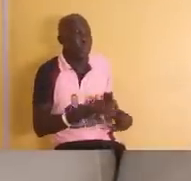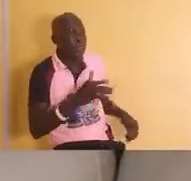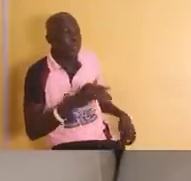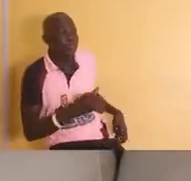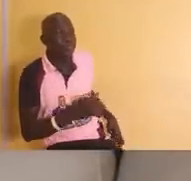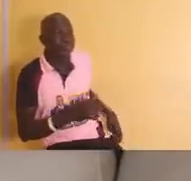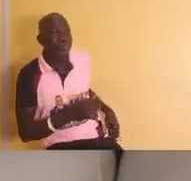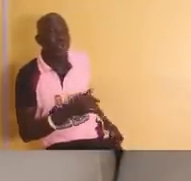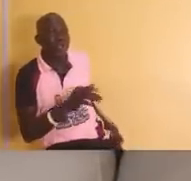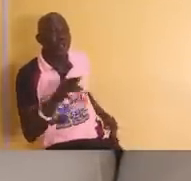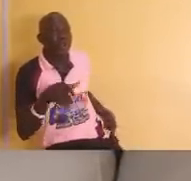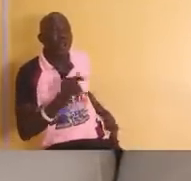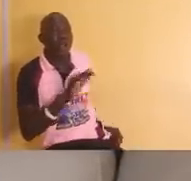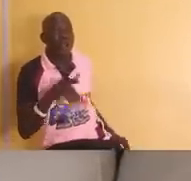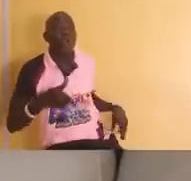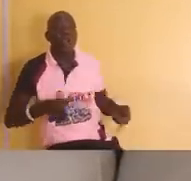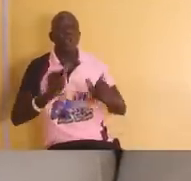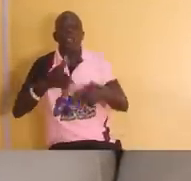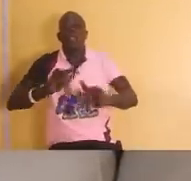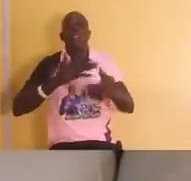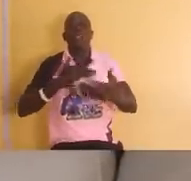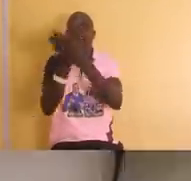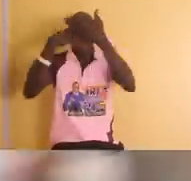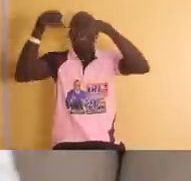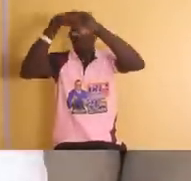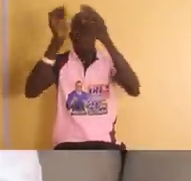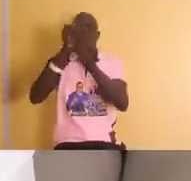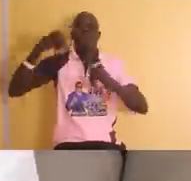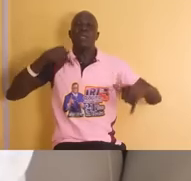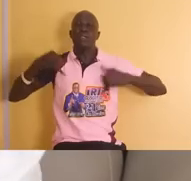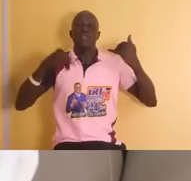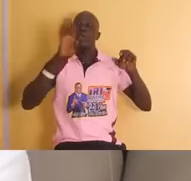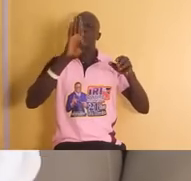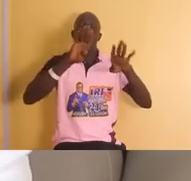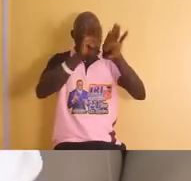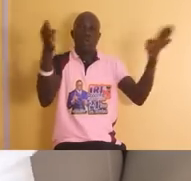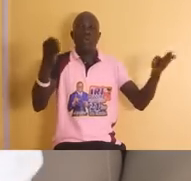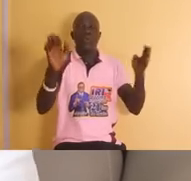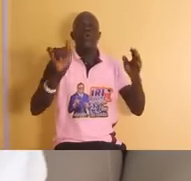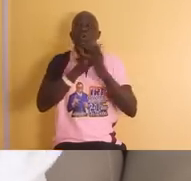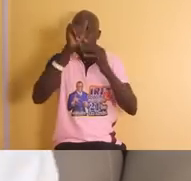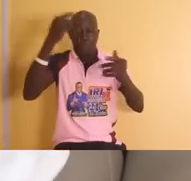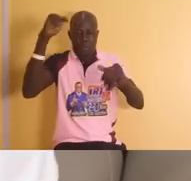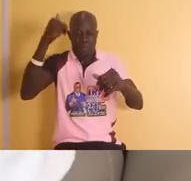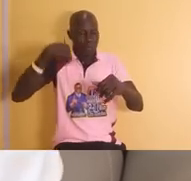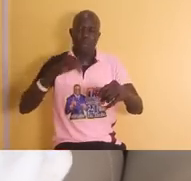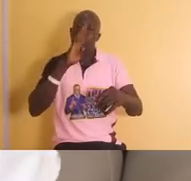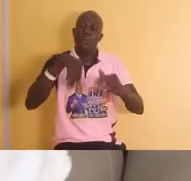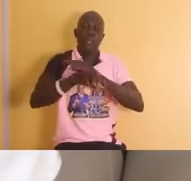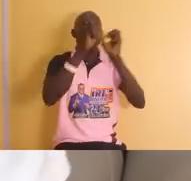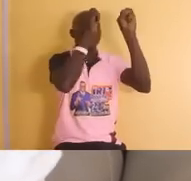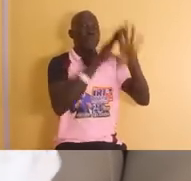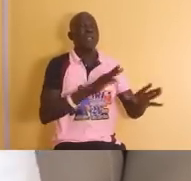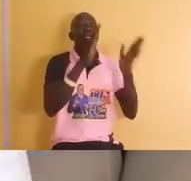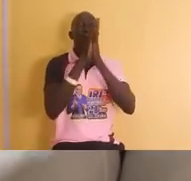Get to our way, you see. Then my everyone try to enable come. Oh yeah, do I? Oh no, Jesus! Oh no, Jesus! Oh